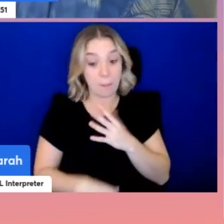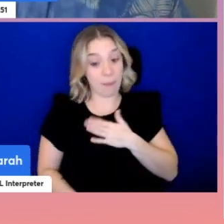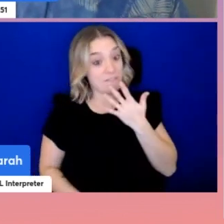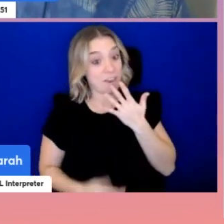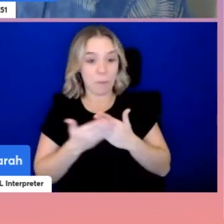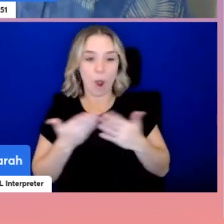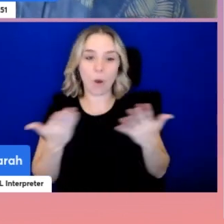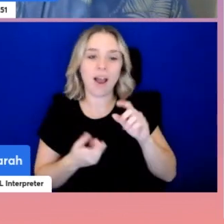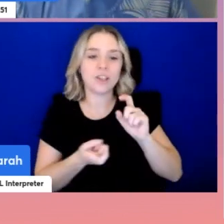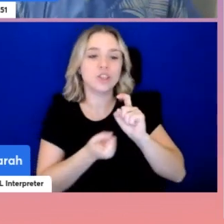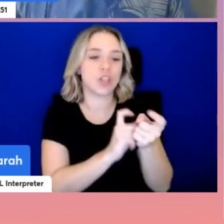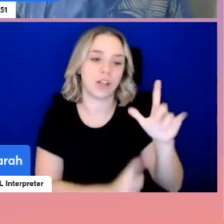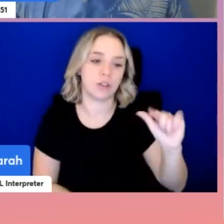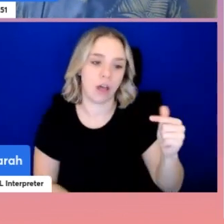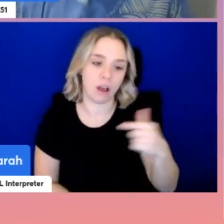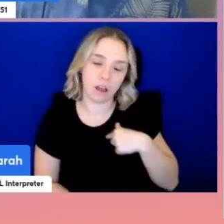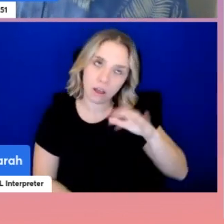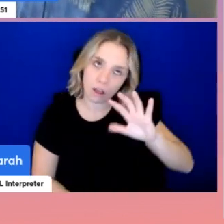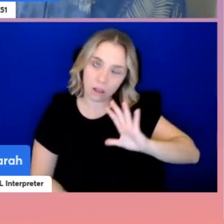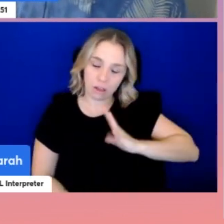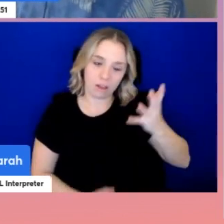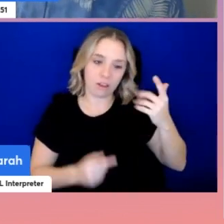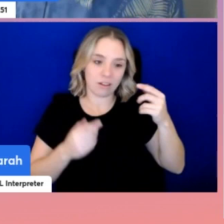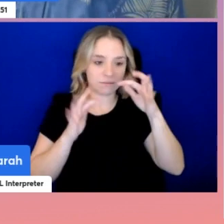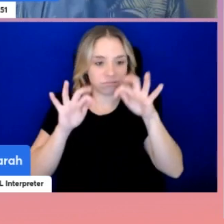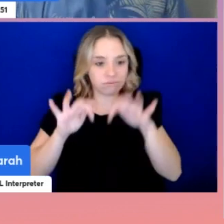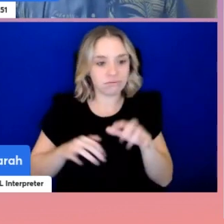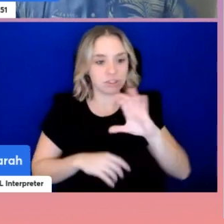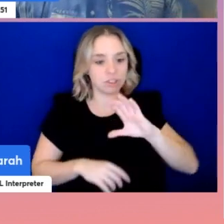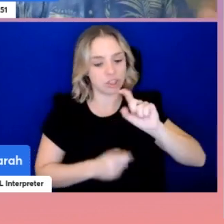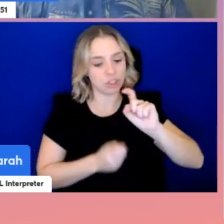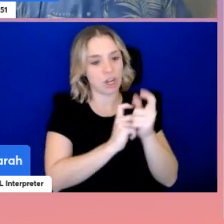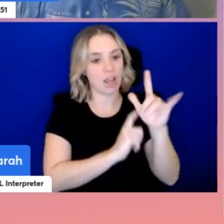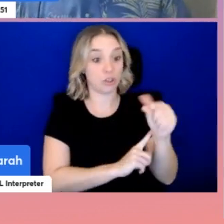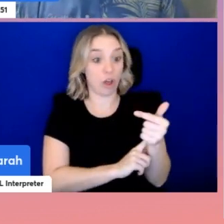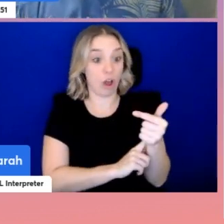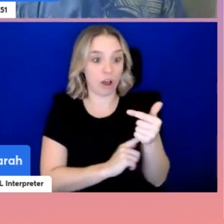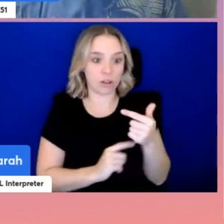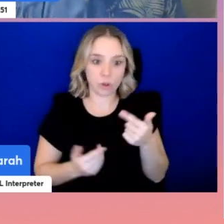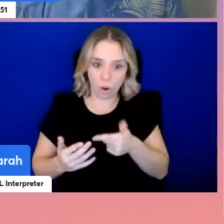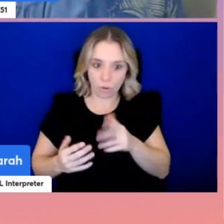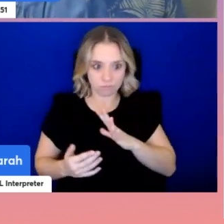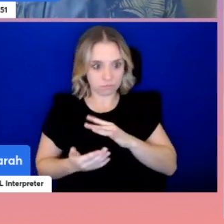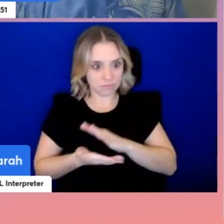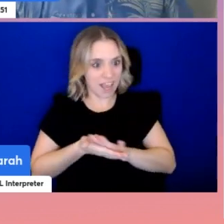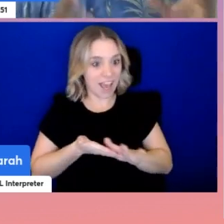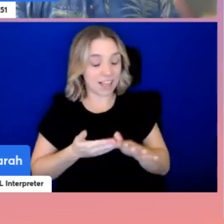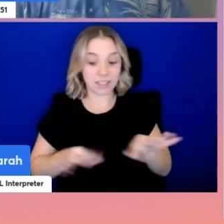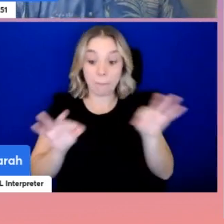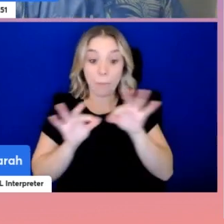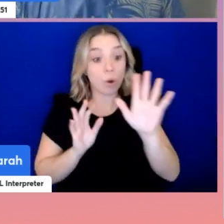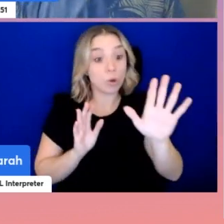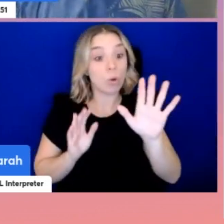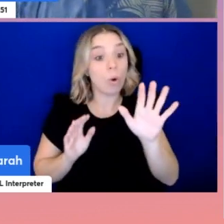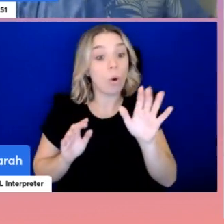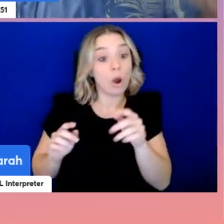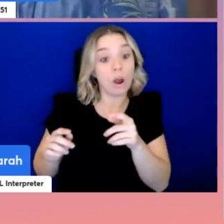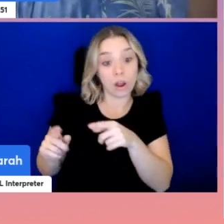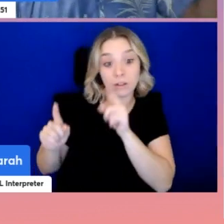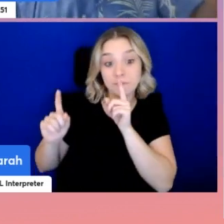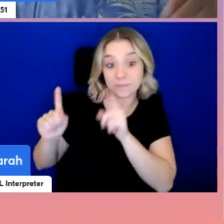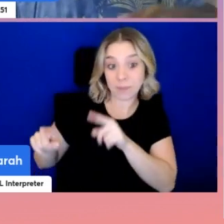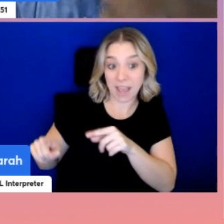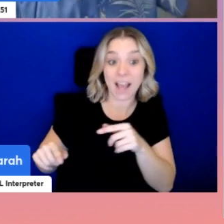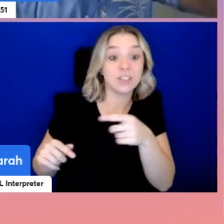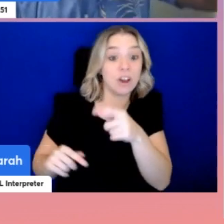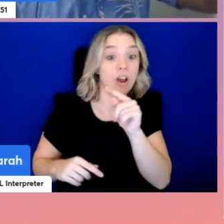I hate writing change logs. So the nice part about this workflow that we include is again, as long as your commits are tagged properly, it'll generate that for you and say, here